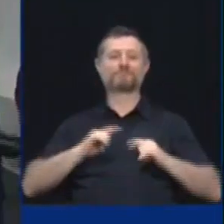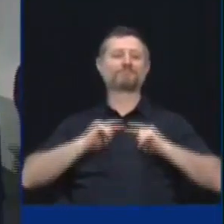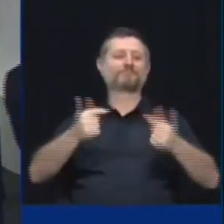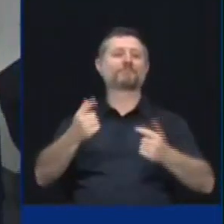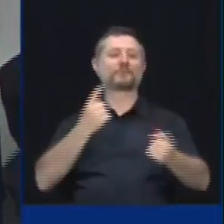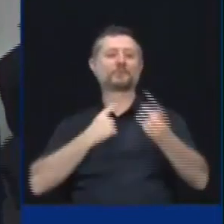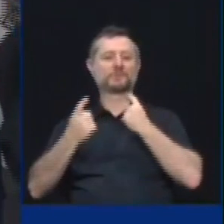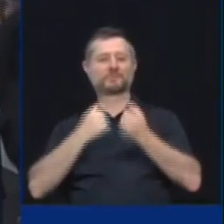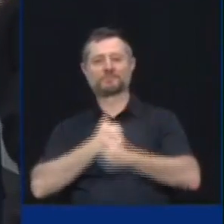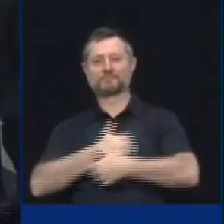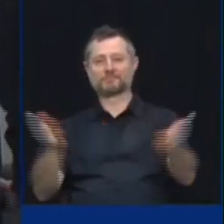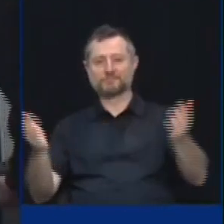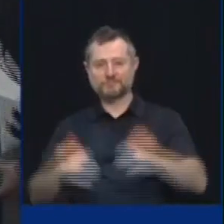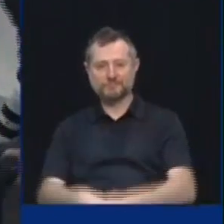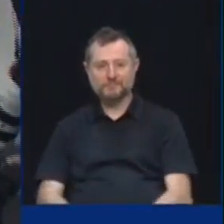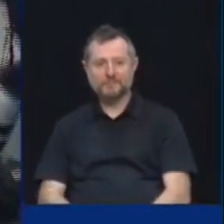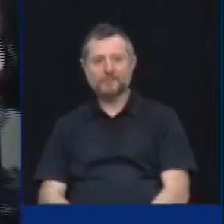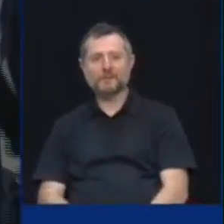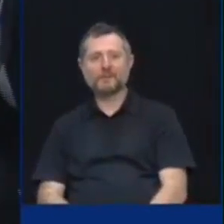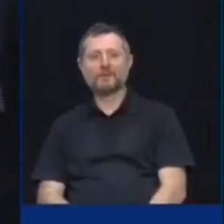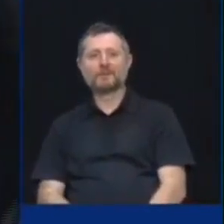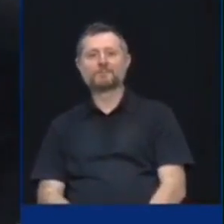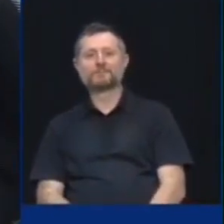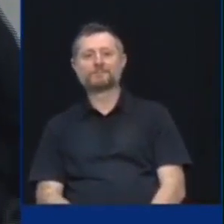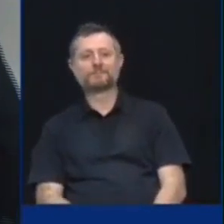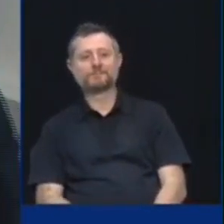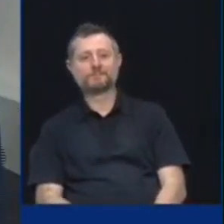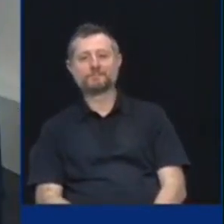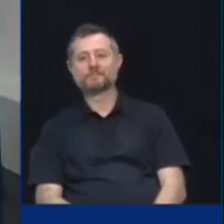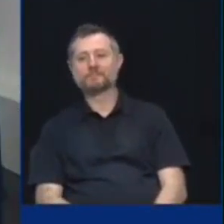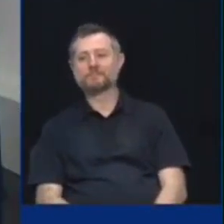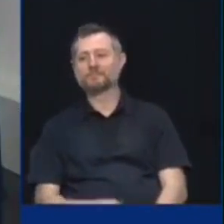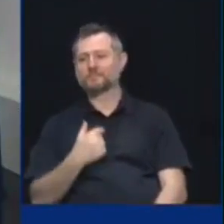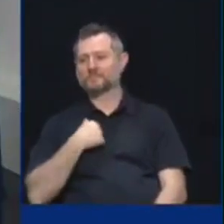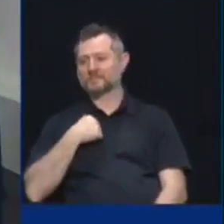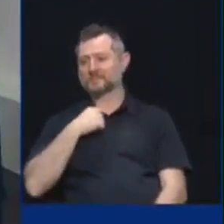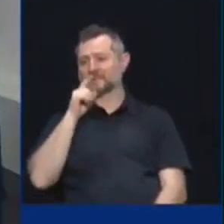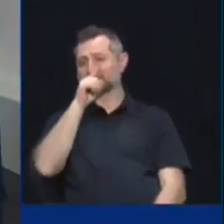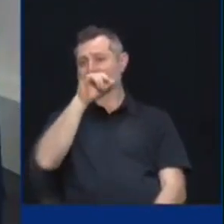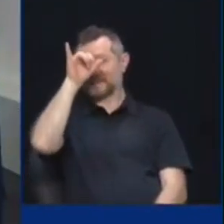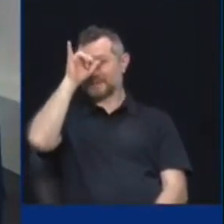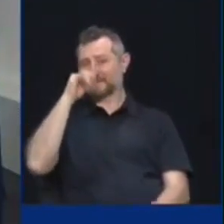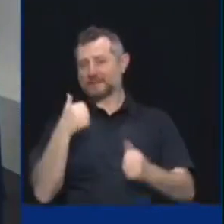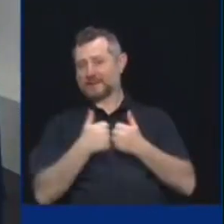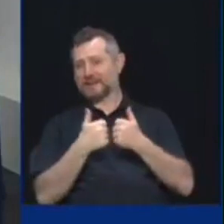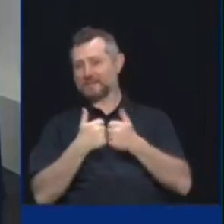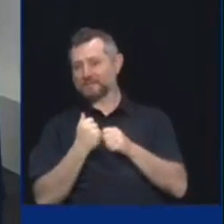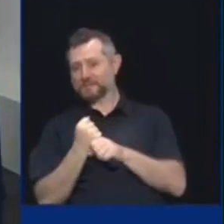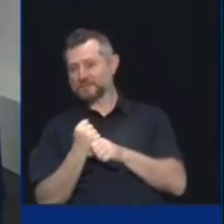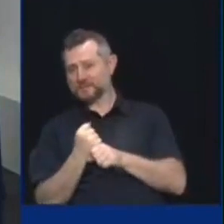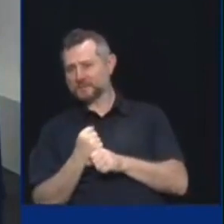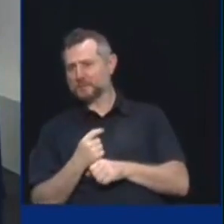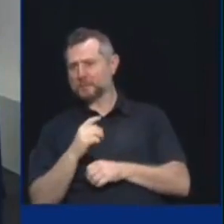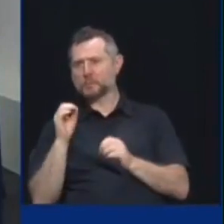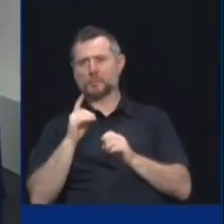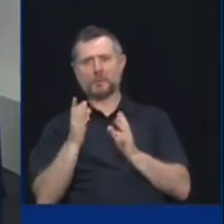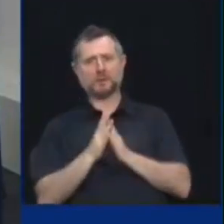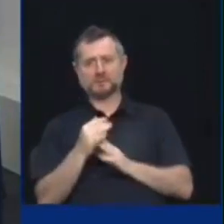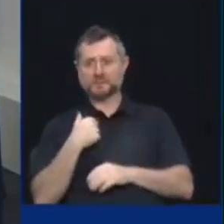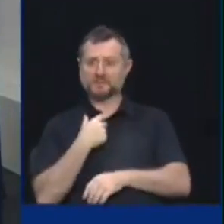the virus, what rules still really exist at this point? I went to the Yankees game over the weekend. No one asked my vaccination status before I went into the vaccinated